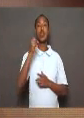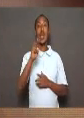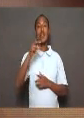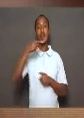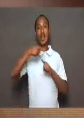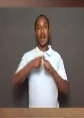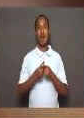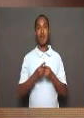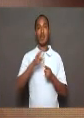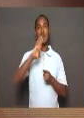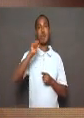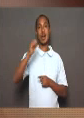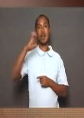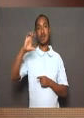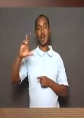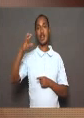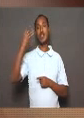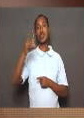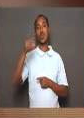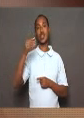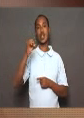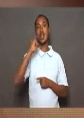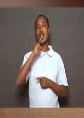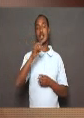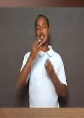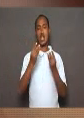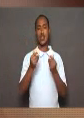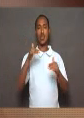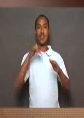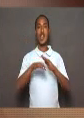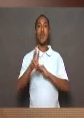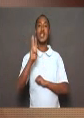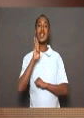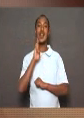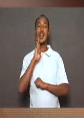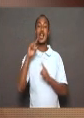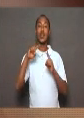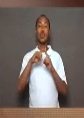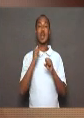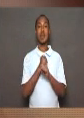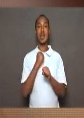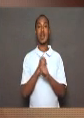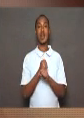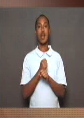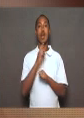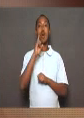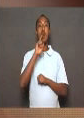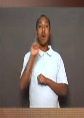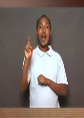12 grams of barium chlorite solution is dissolved in water to prepare